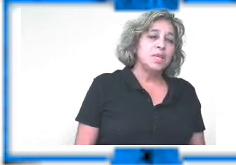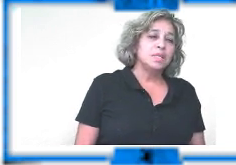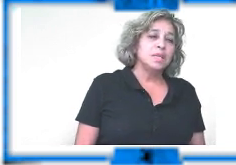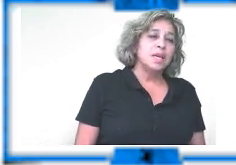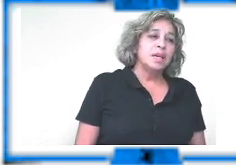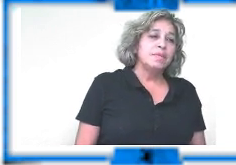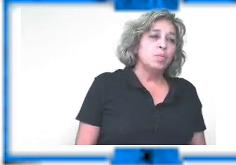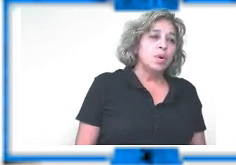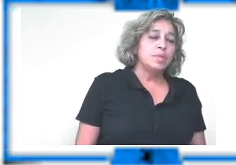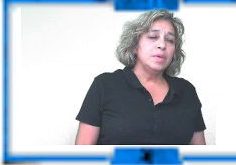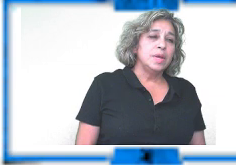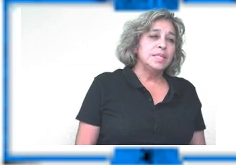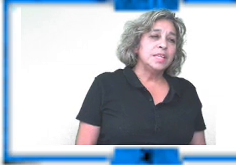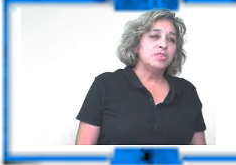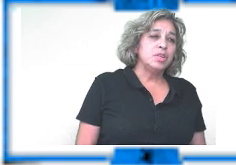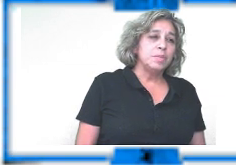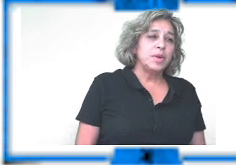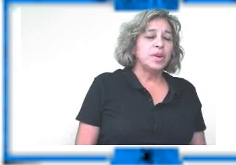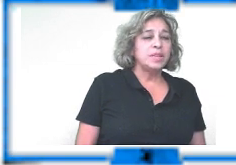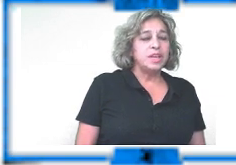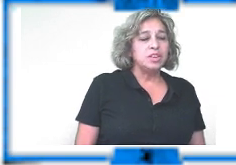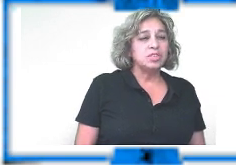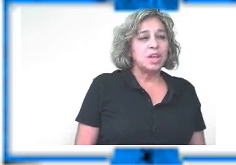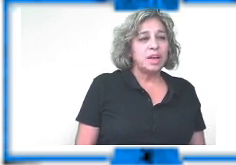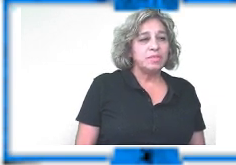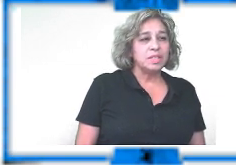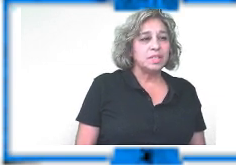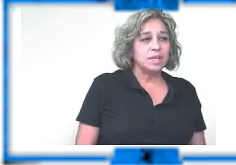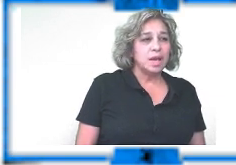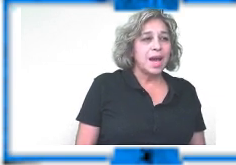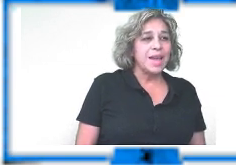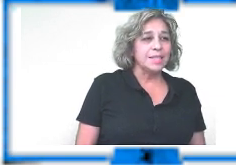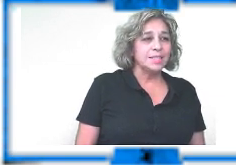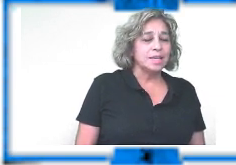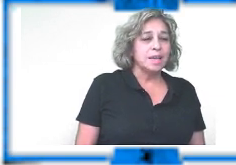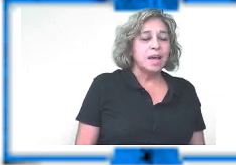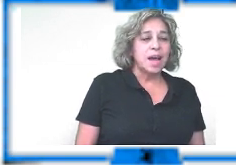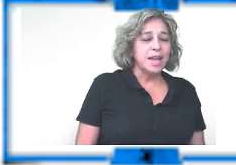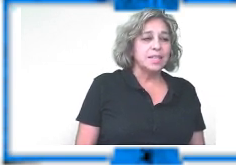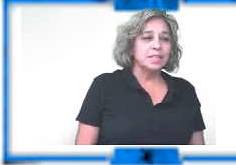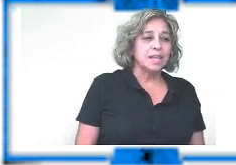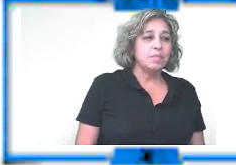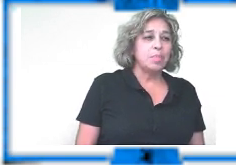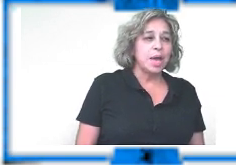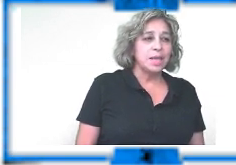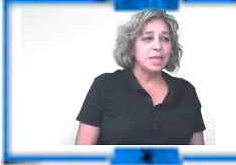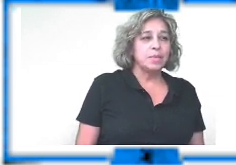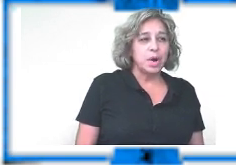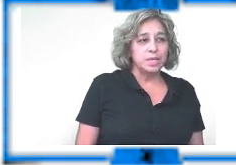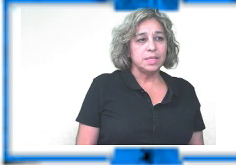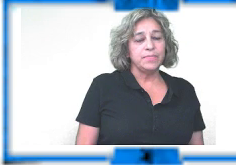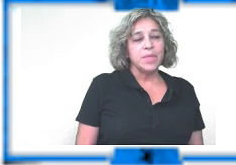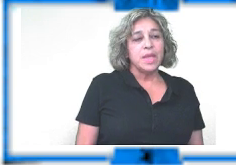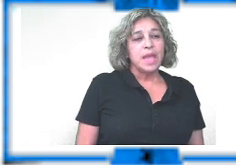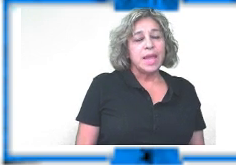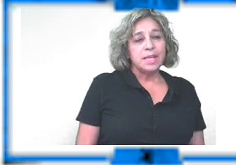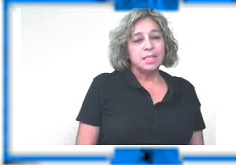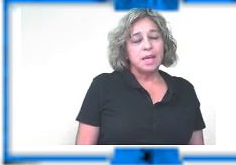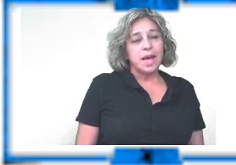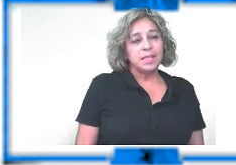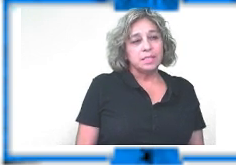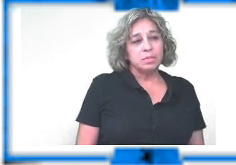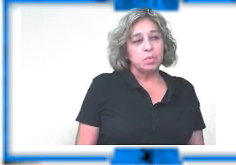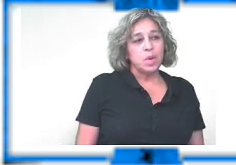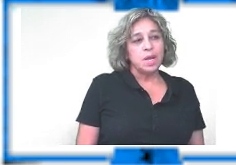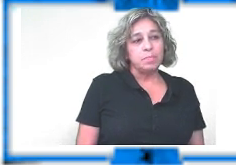Gasolinazos means where in Central America they used to have these hikes, keep hiking the price. And as